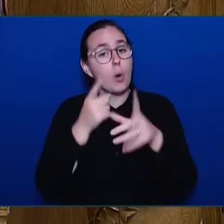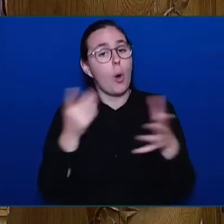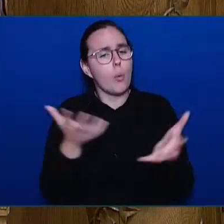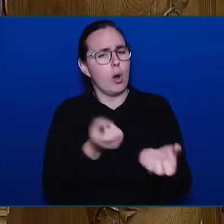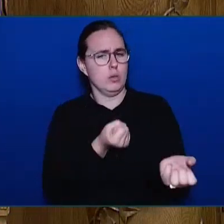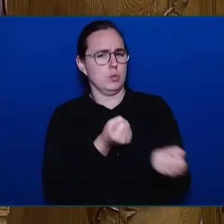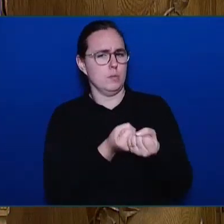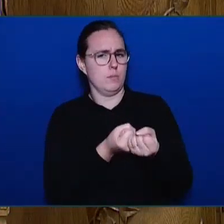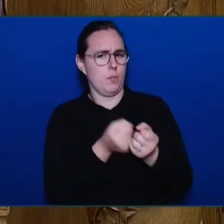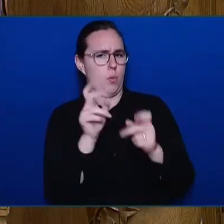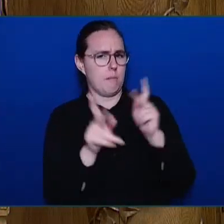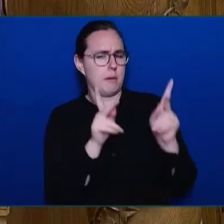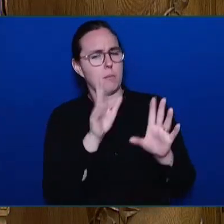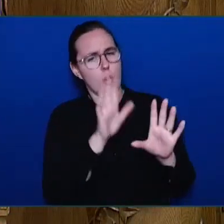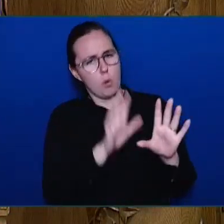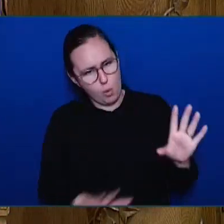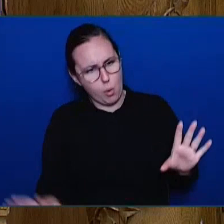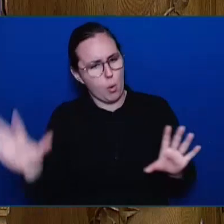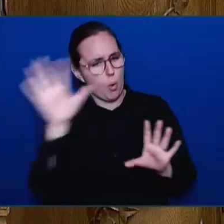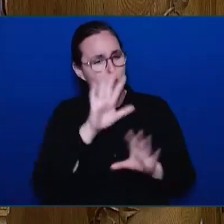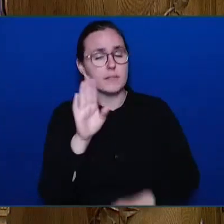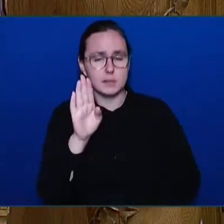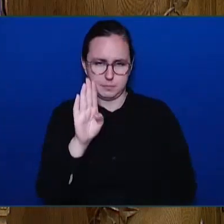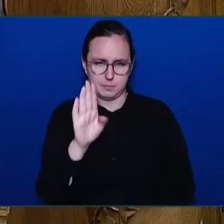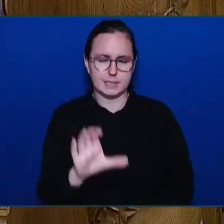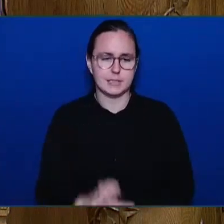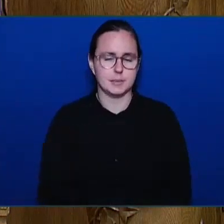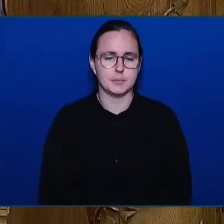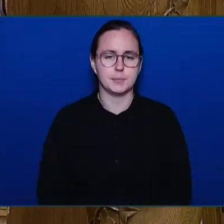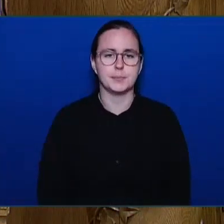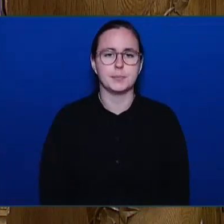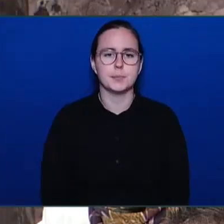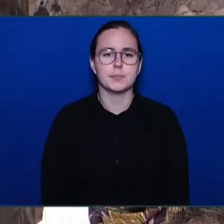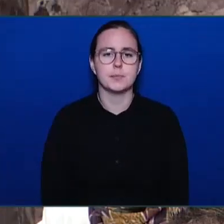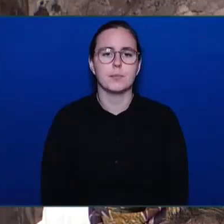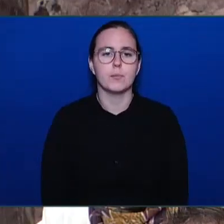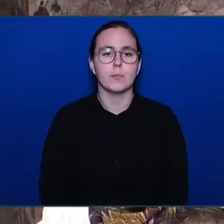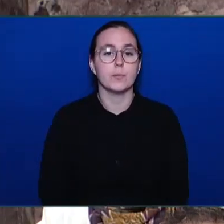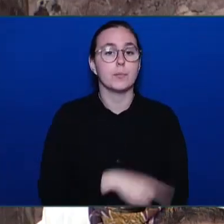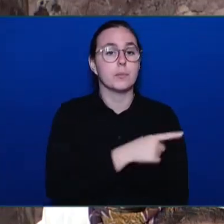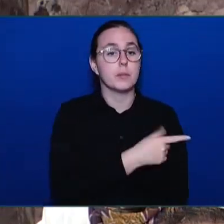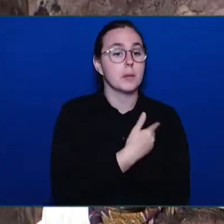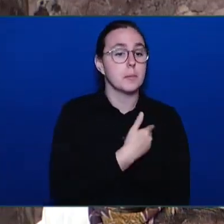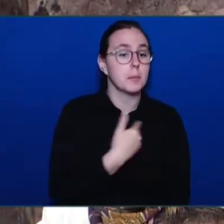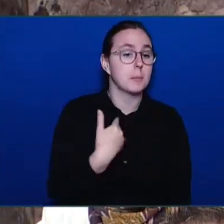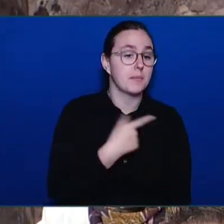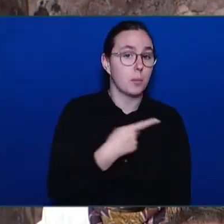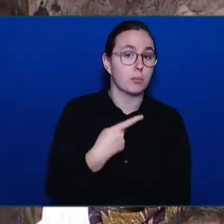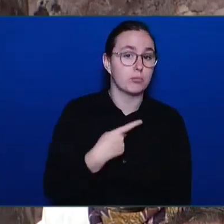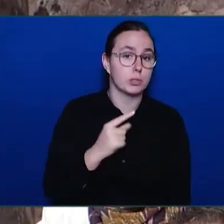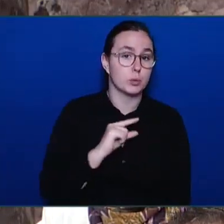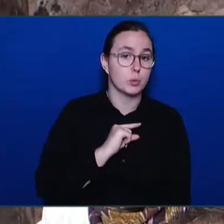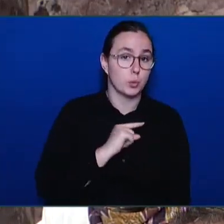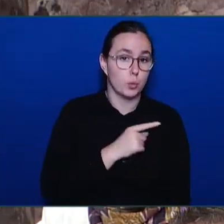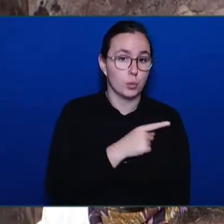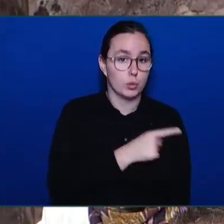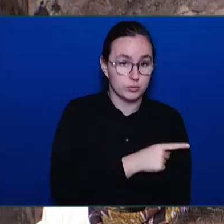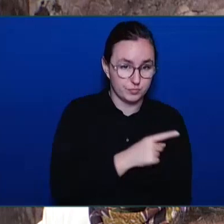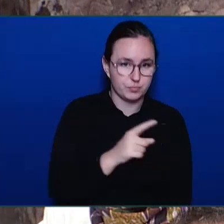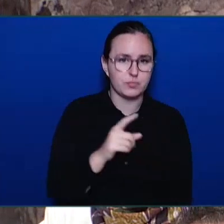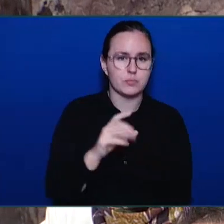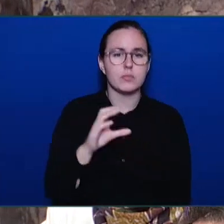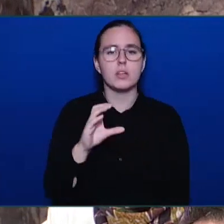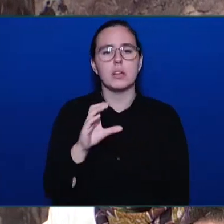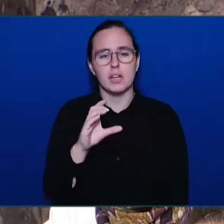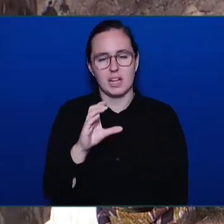Member for Prince George Valemount. Well, thank you very much, Mr. Speaker. And no one in this legislature is questioning